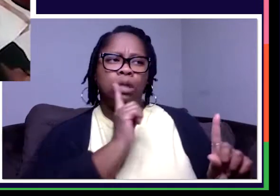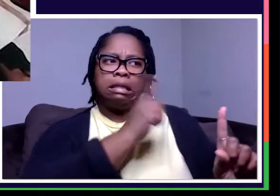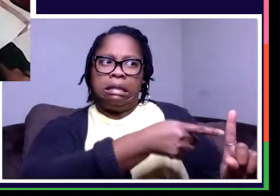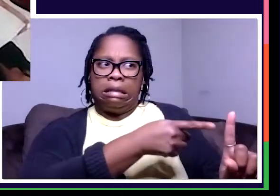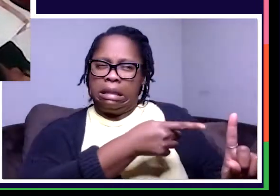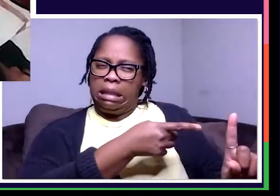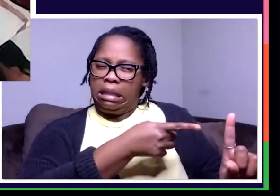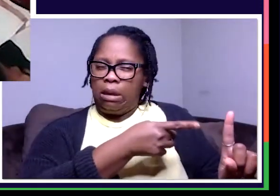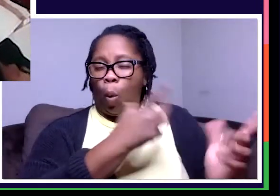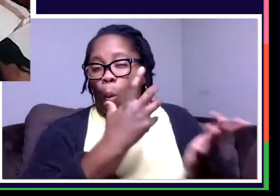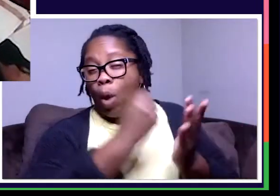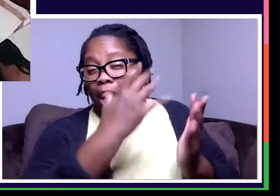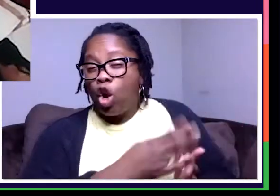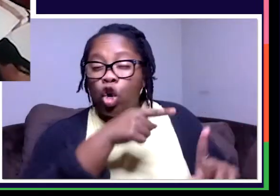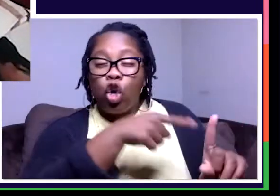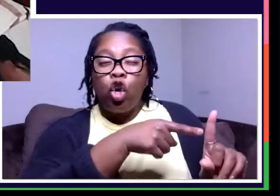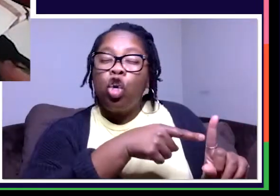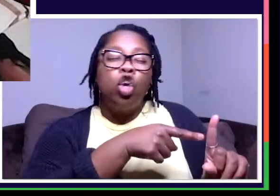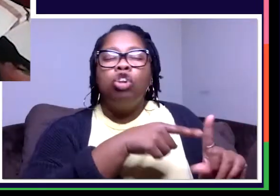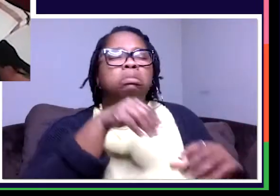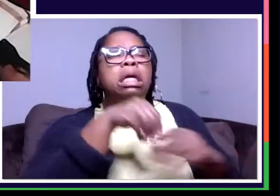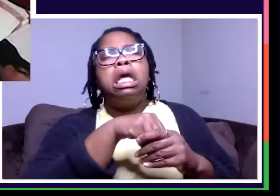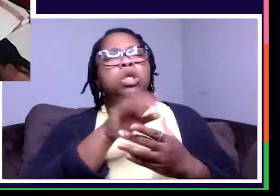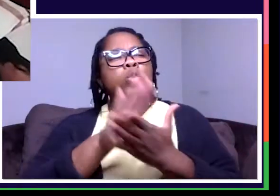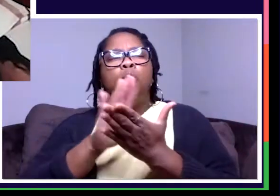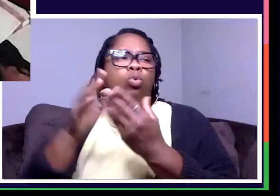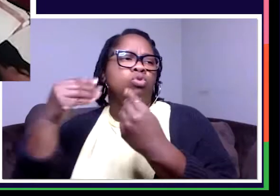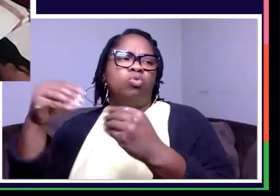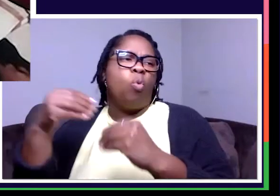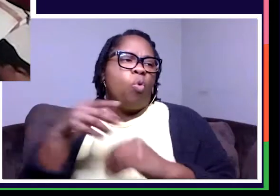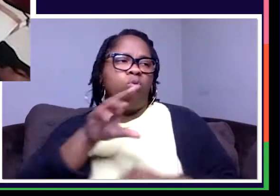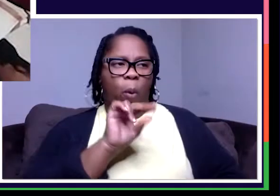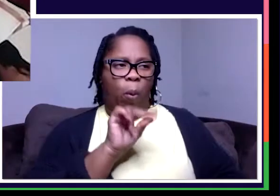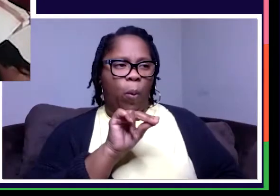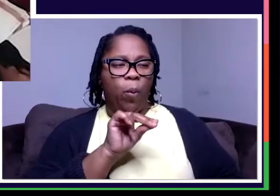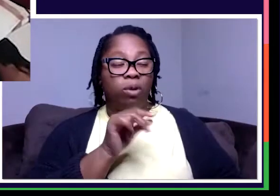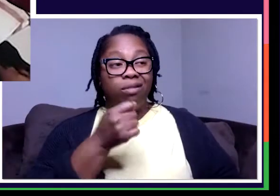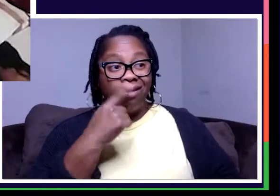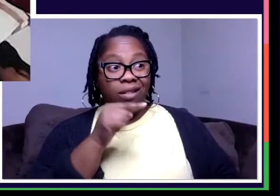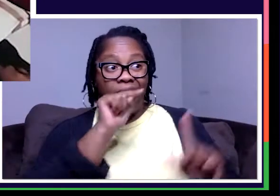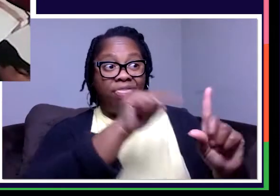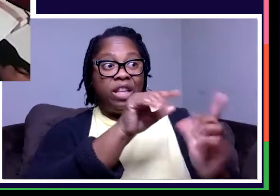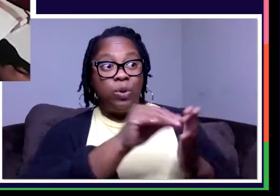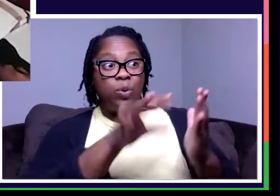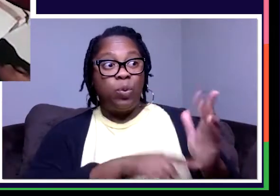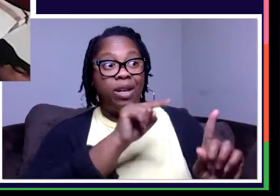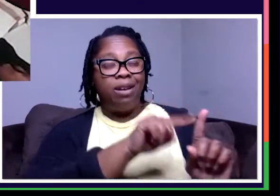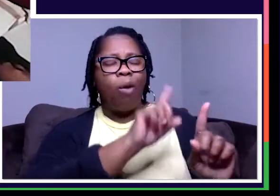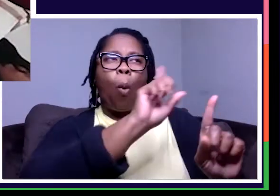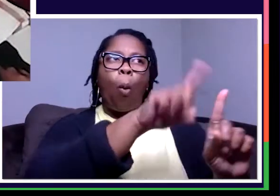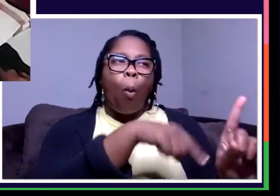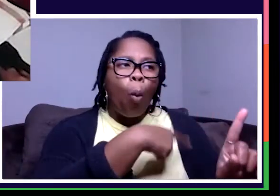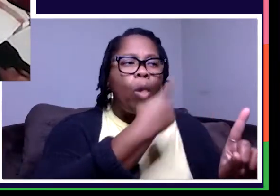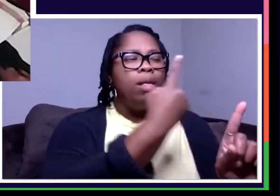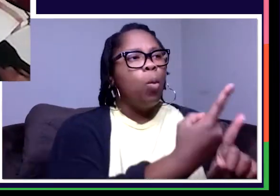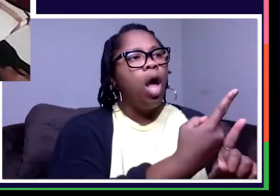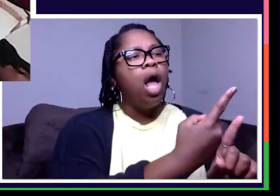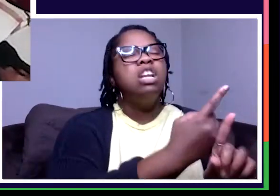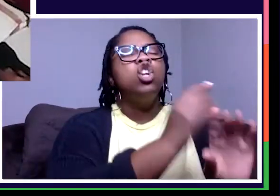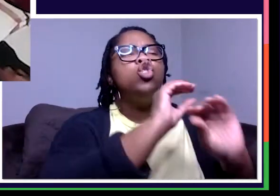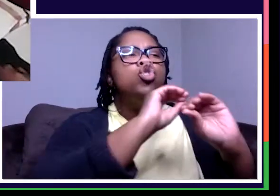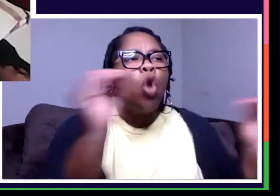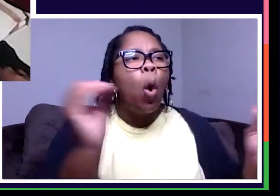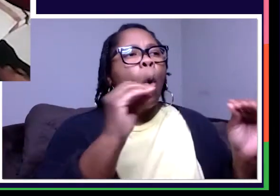I said he wasn't going to the school store. You see, this student is the